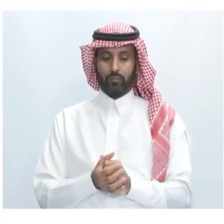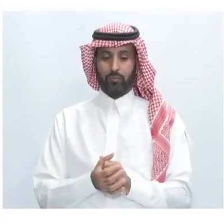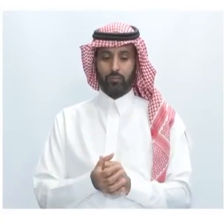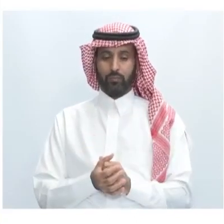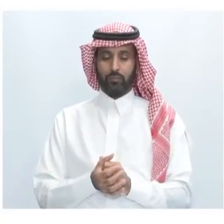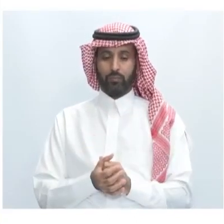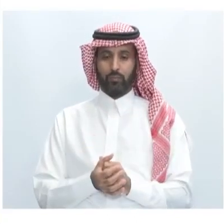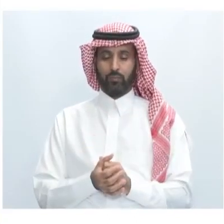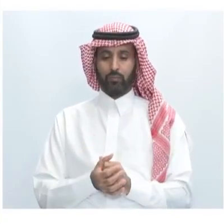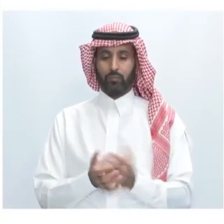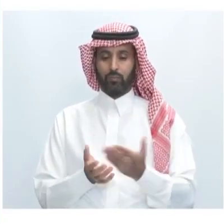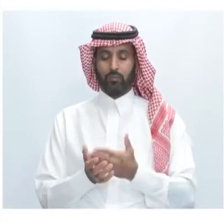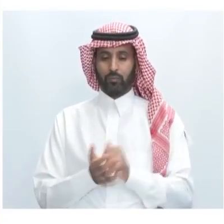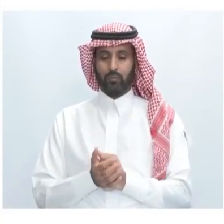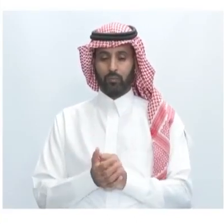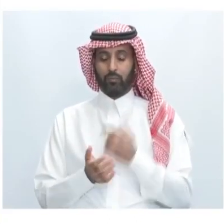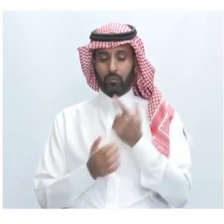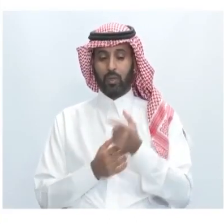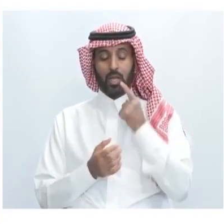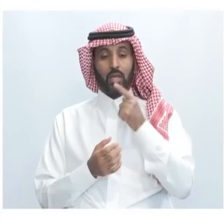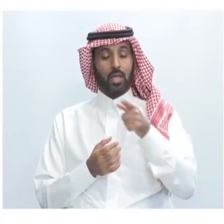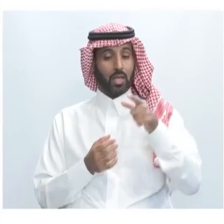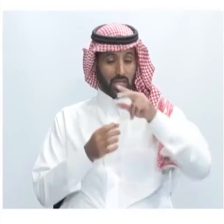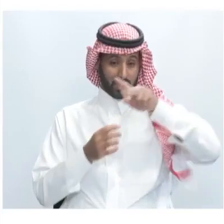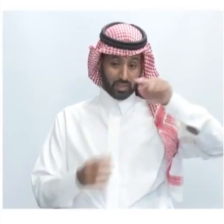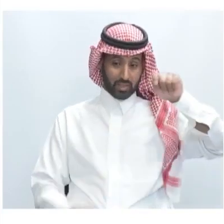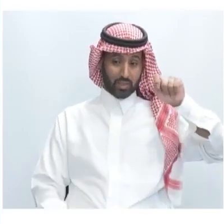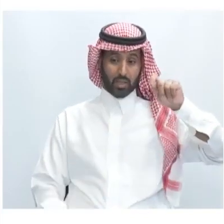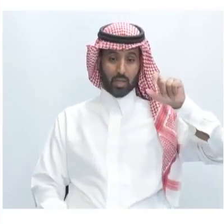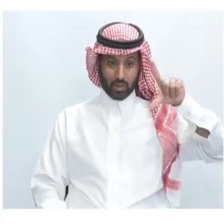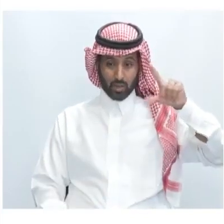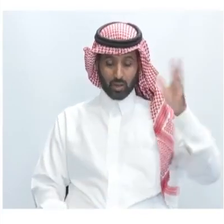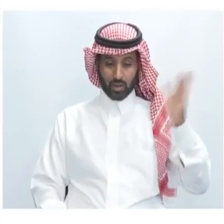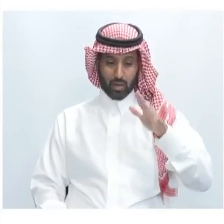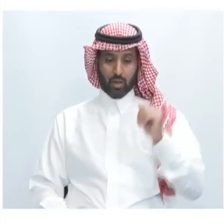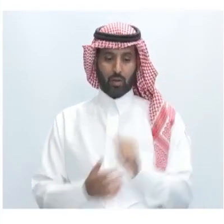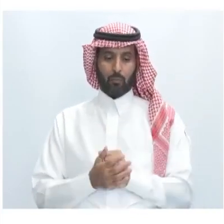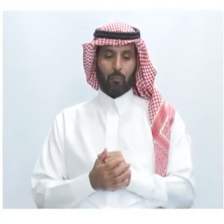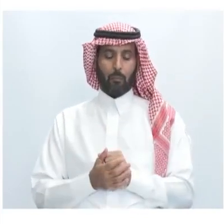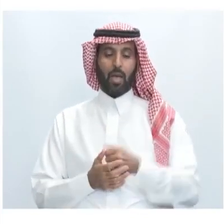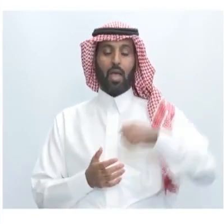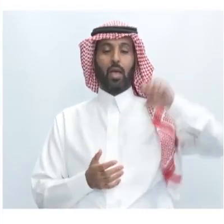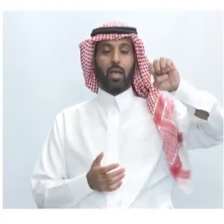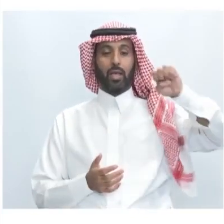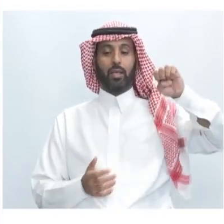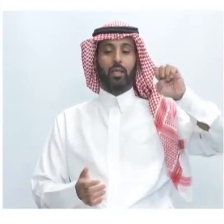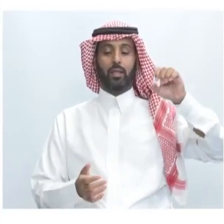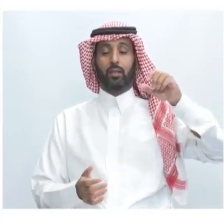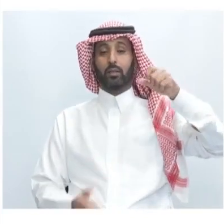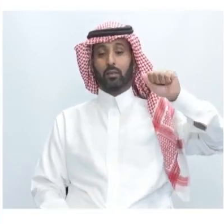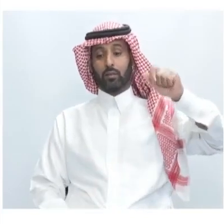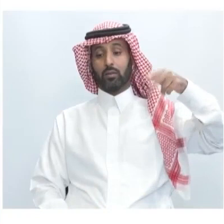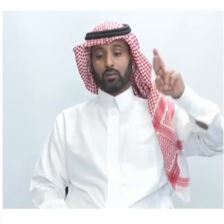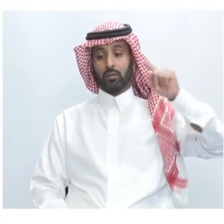Tuesday. Okay, this year, the capital T. Earth Day, yes, the capital E and a D,